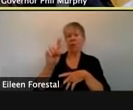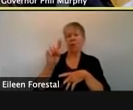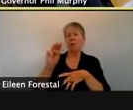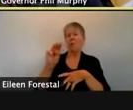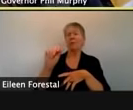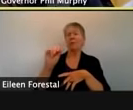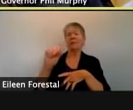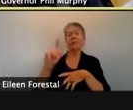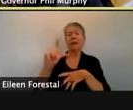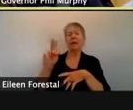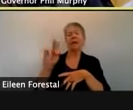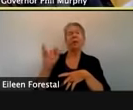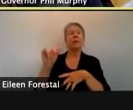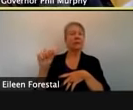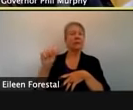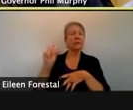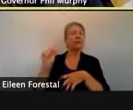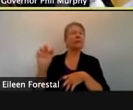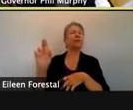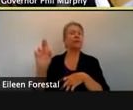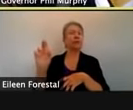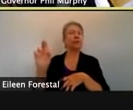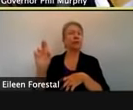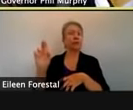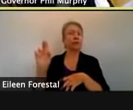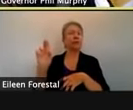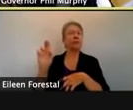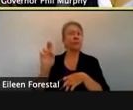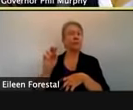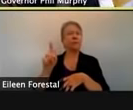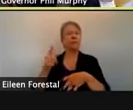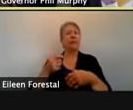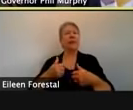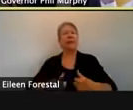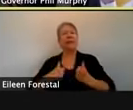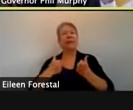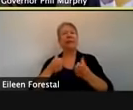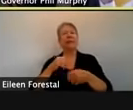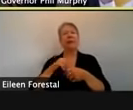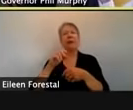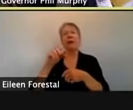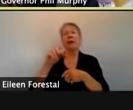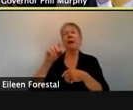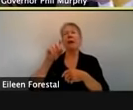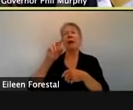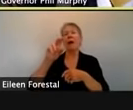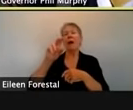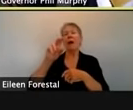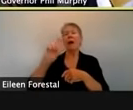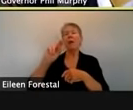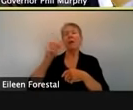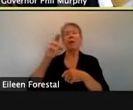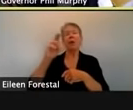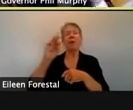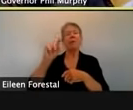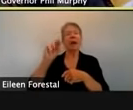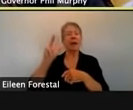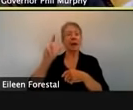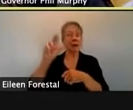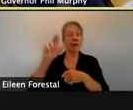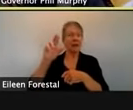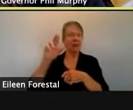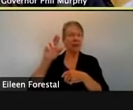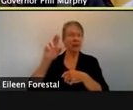longtime resident of both Verona and Upper Montclair. Born and raised in Pittsburgh, Ed was commissioned